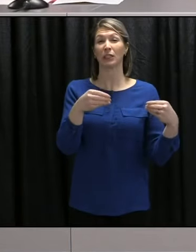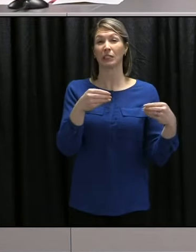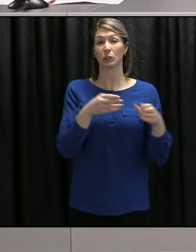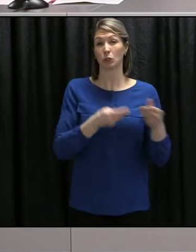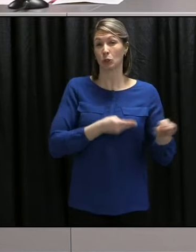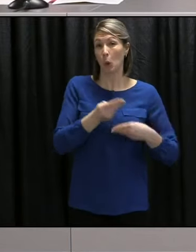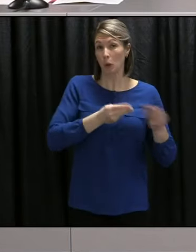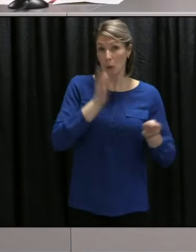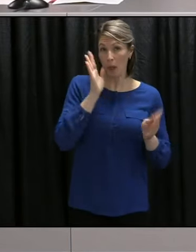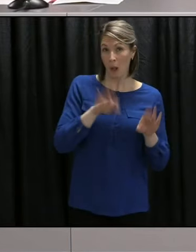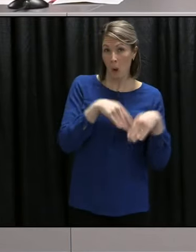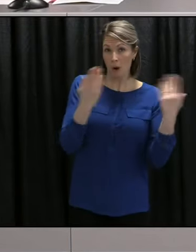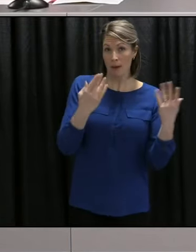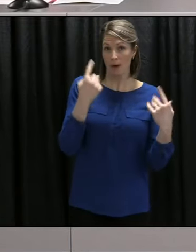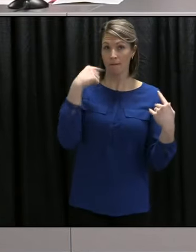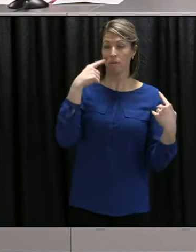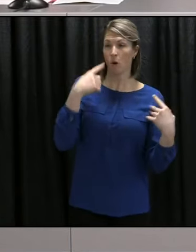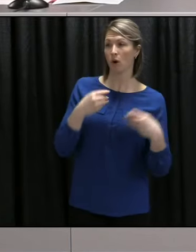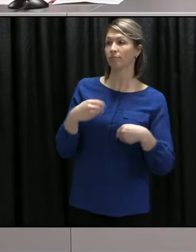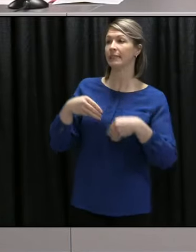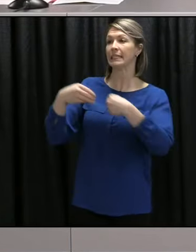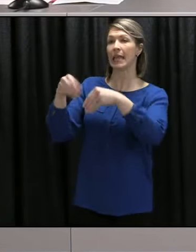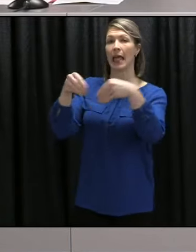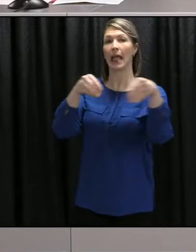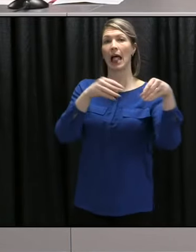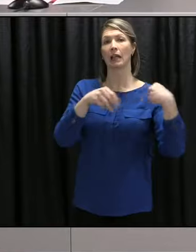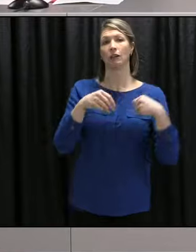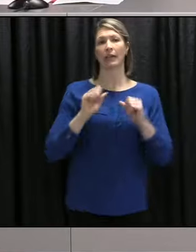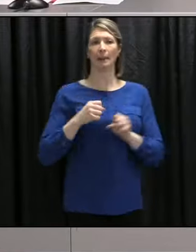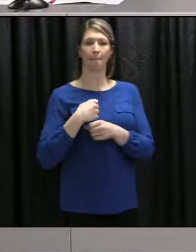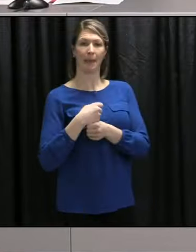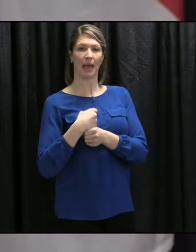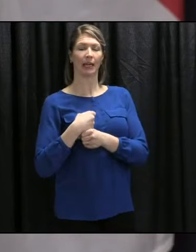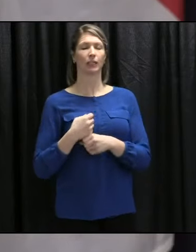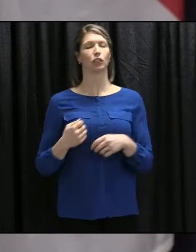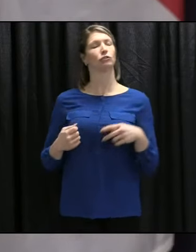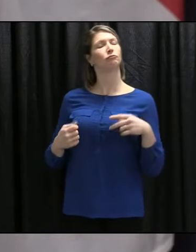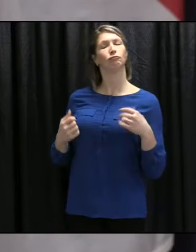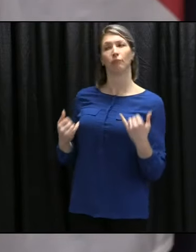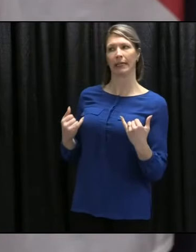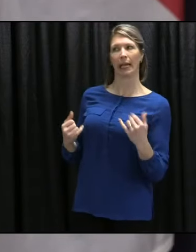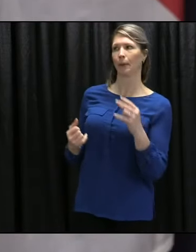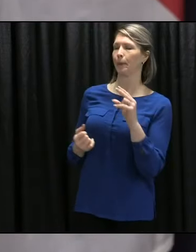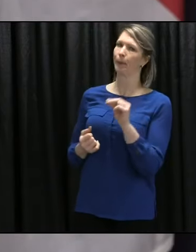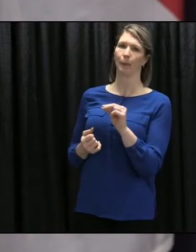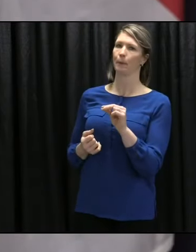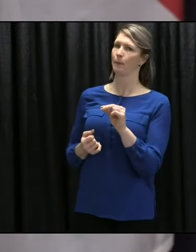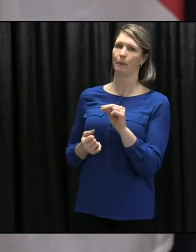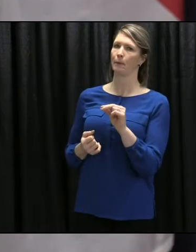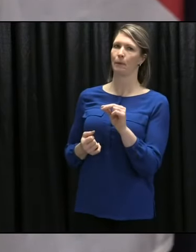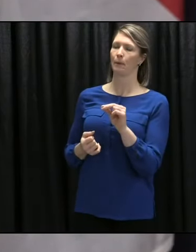At this time, no. We certainly wouldn't want to open retail stores.